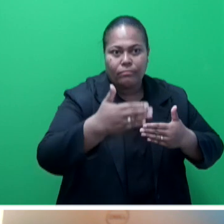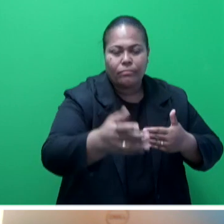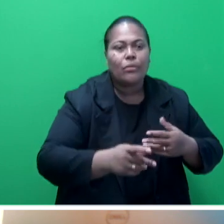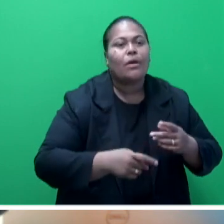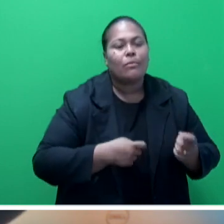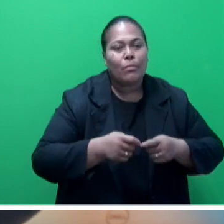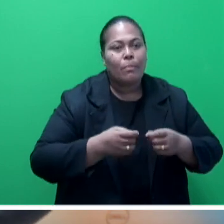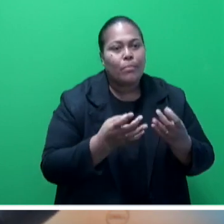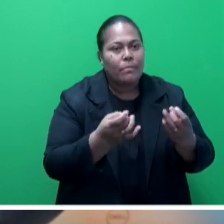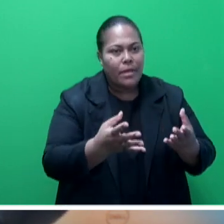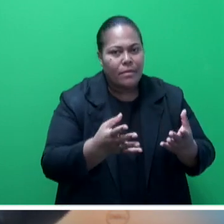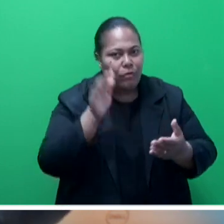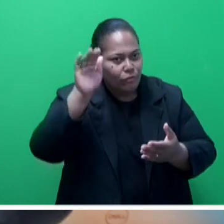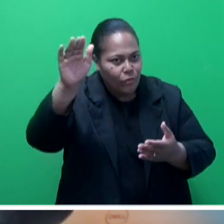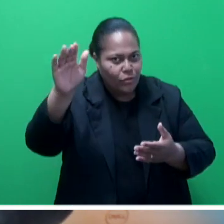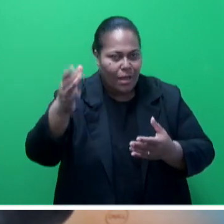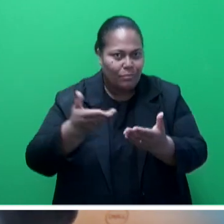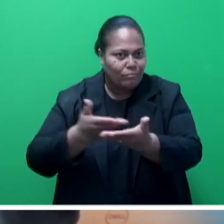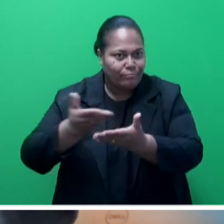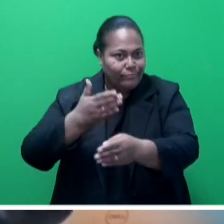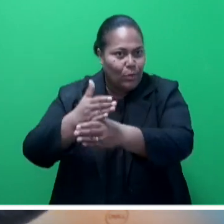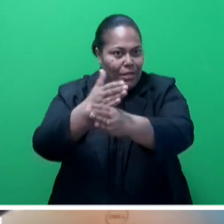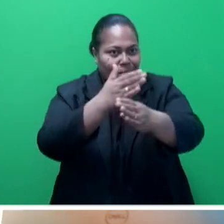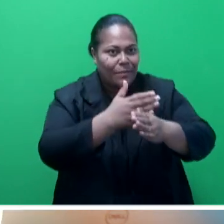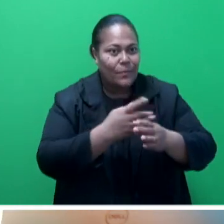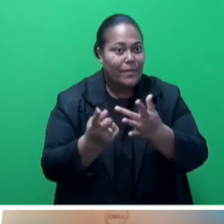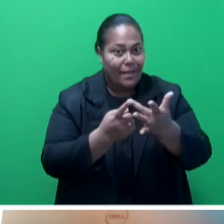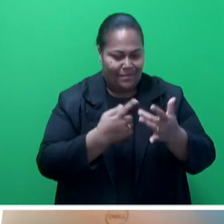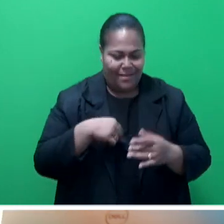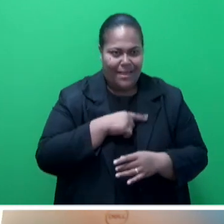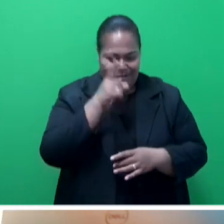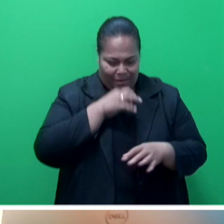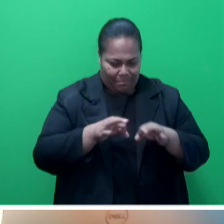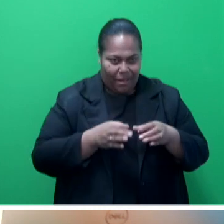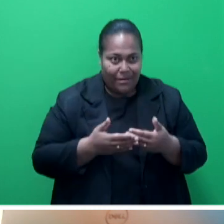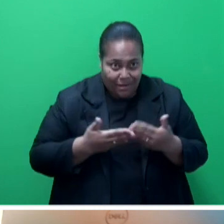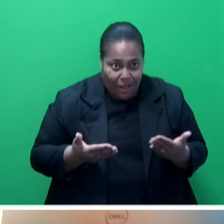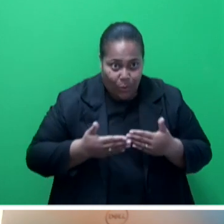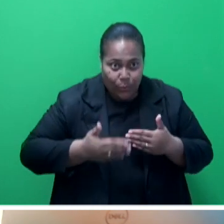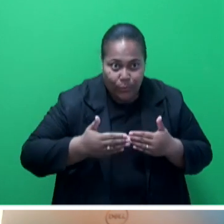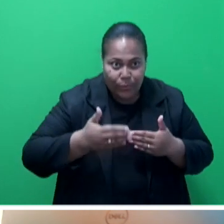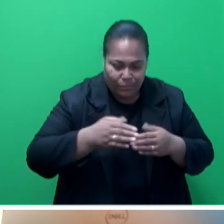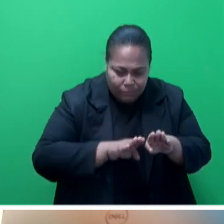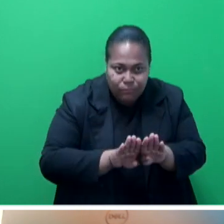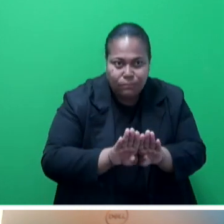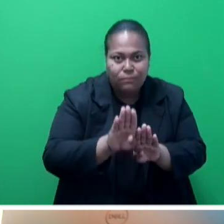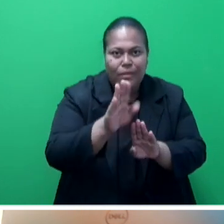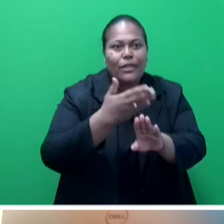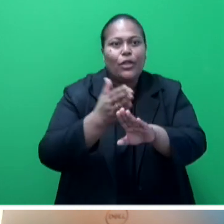and competitive carbon markets, allowing us to build on our momentum and continue to tap into new carbon trading